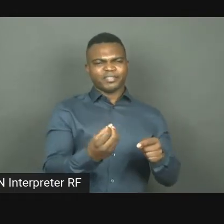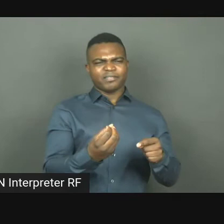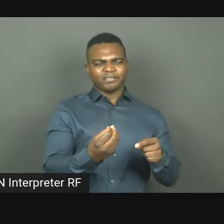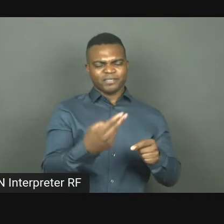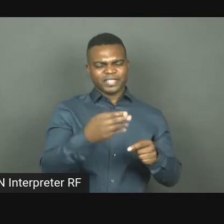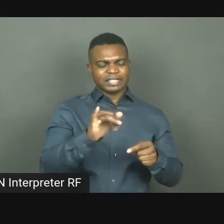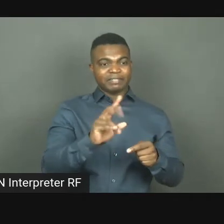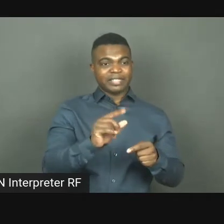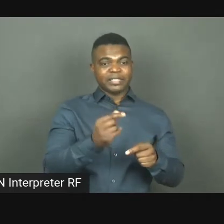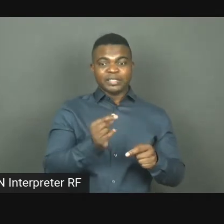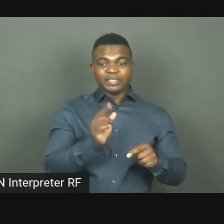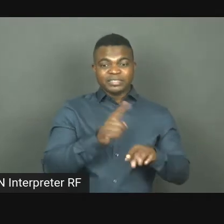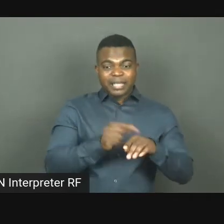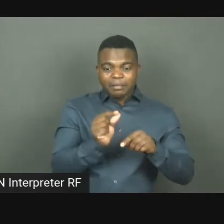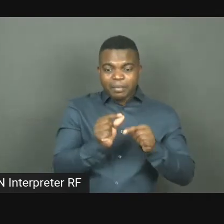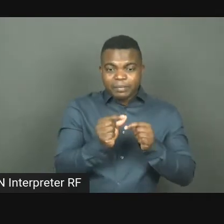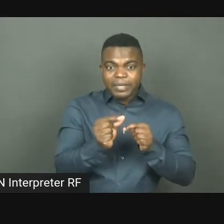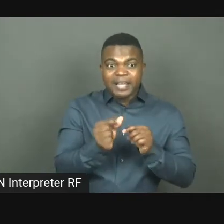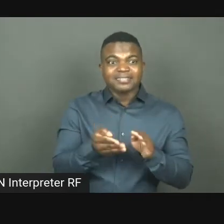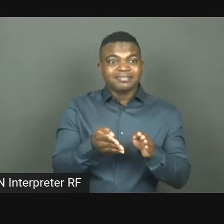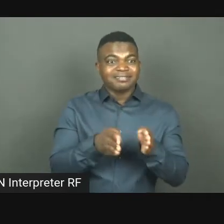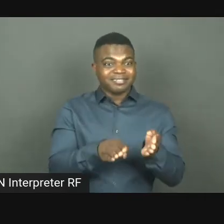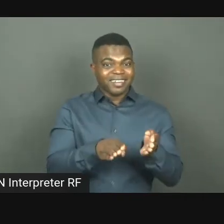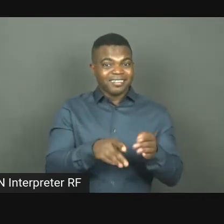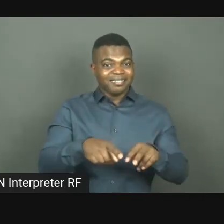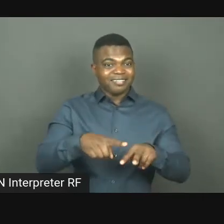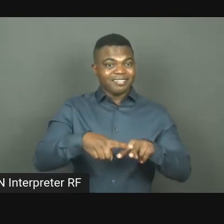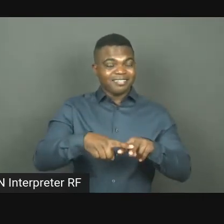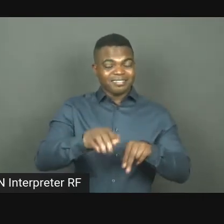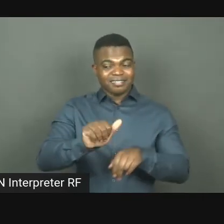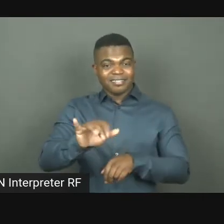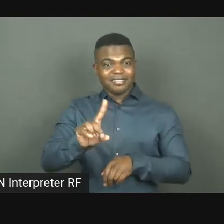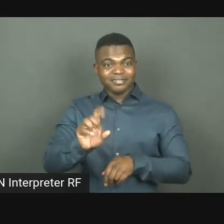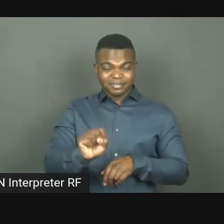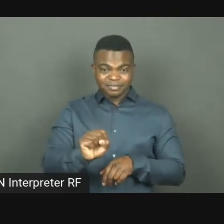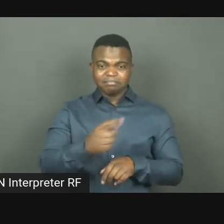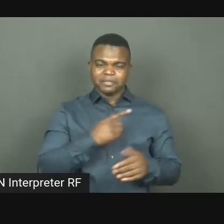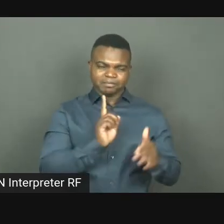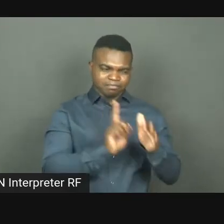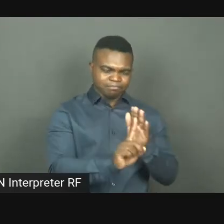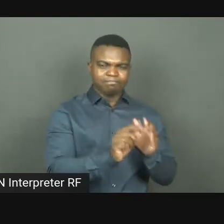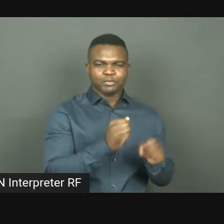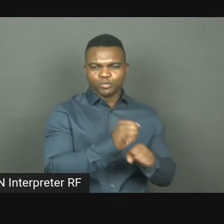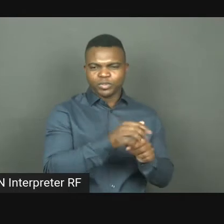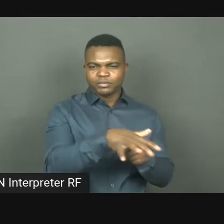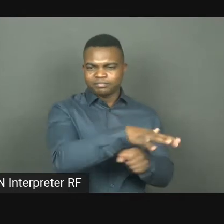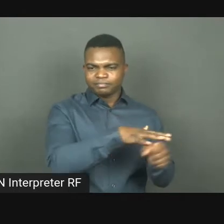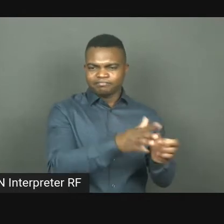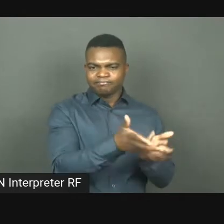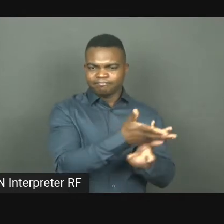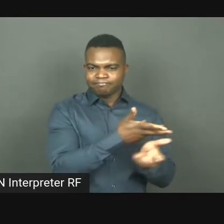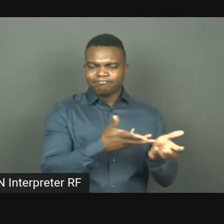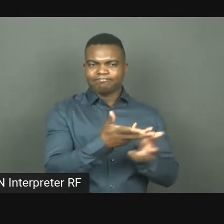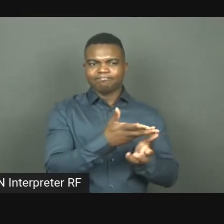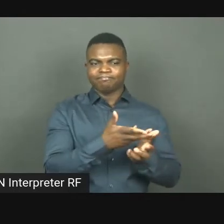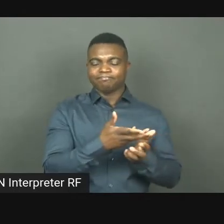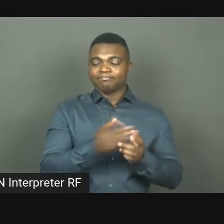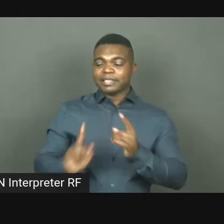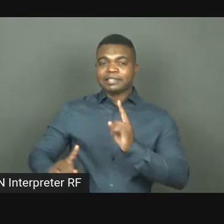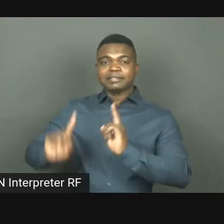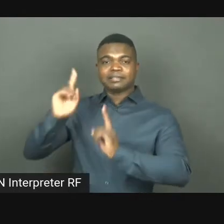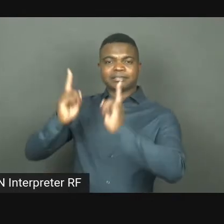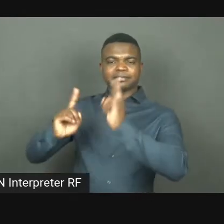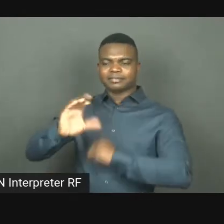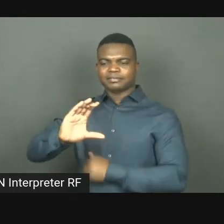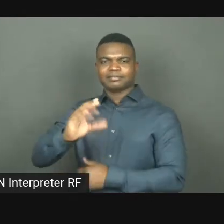pediatric hospital in a pediatric HIV program with about 150 children living with